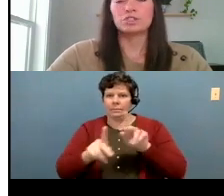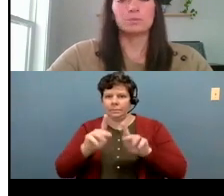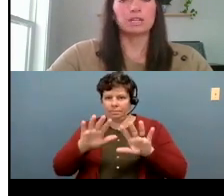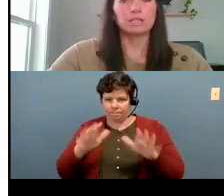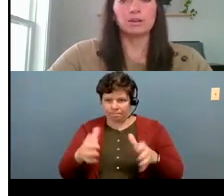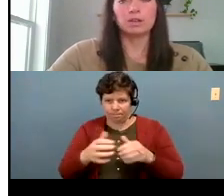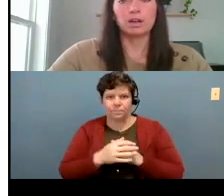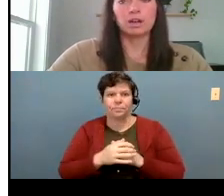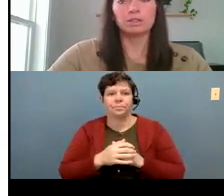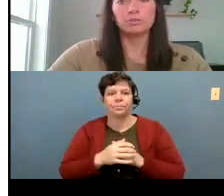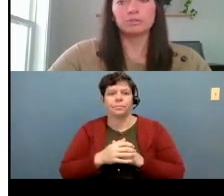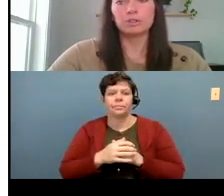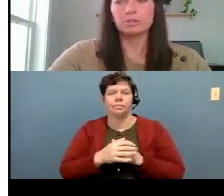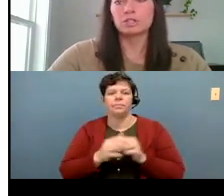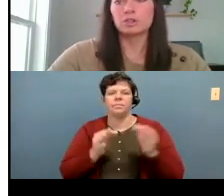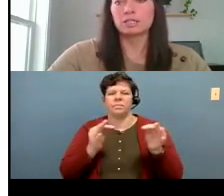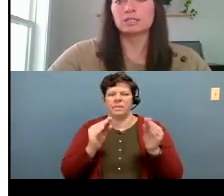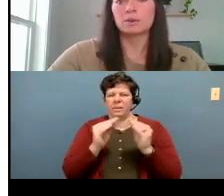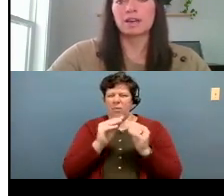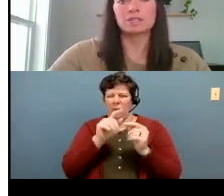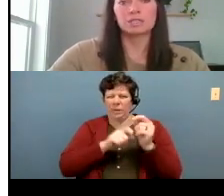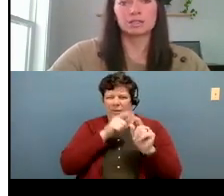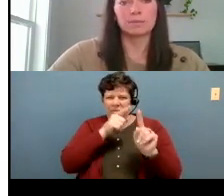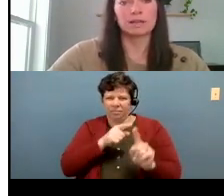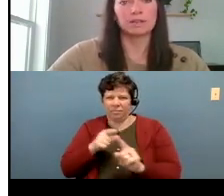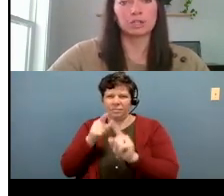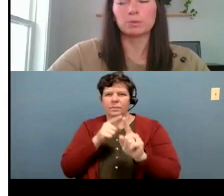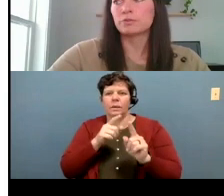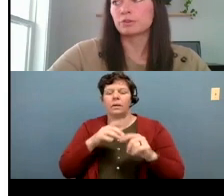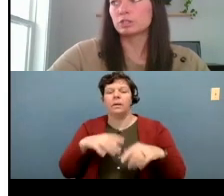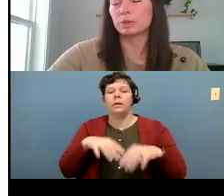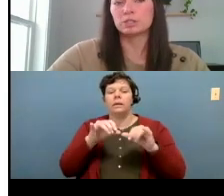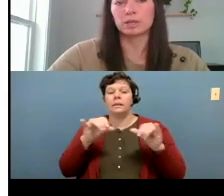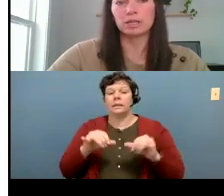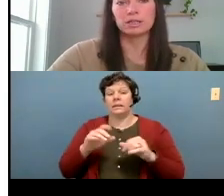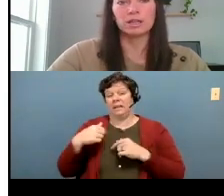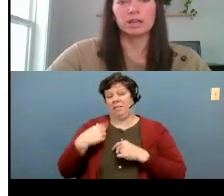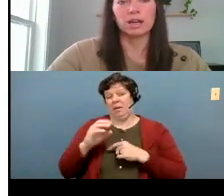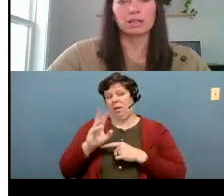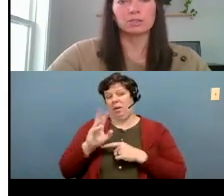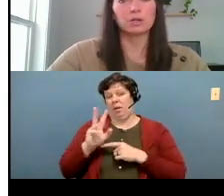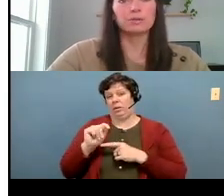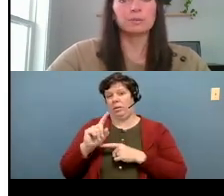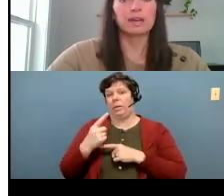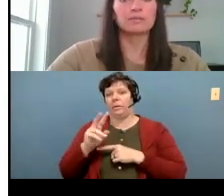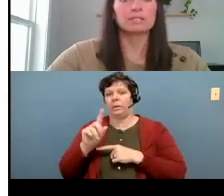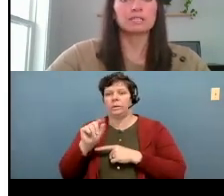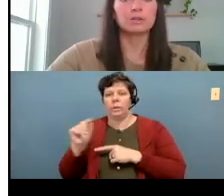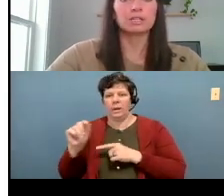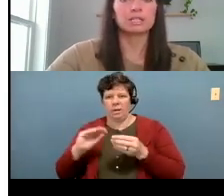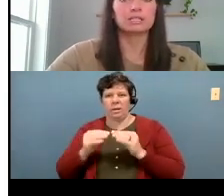So just to break it down a little further, these are the cases that we have in the system as of October 1st, 2020. So currently we